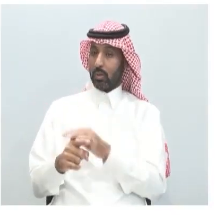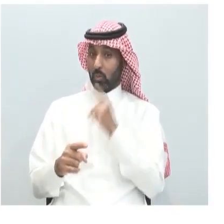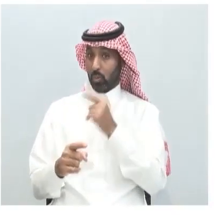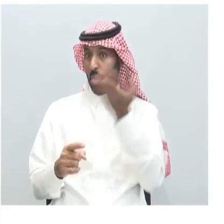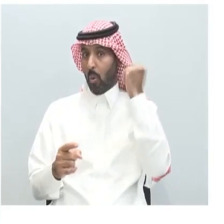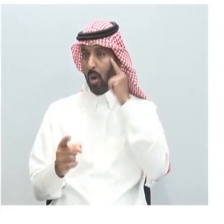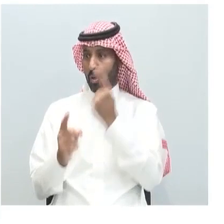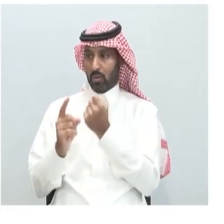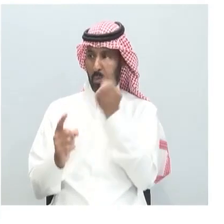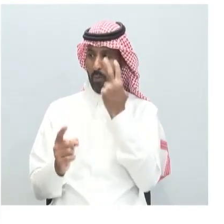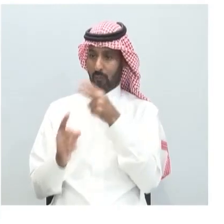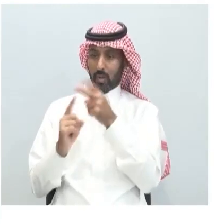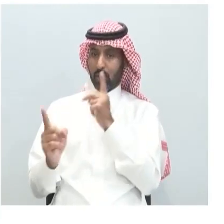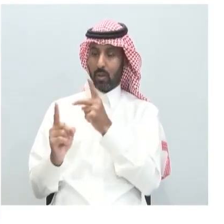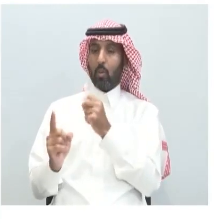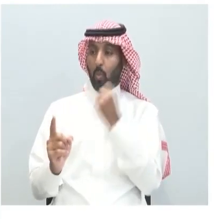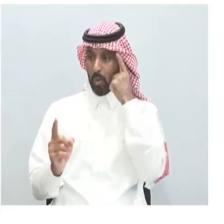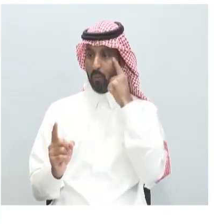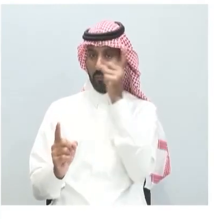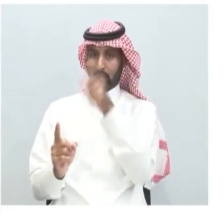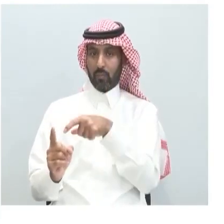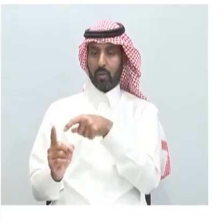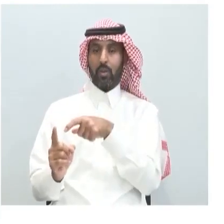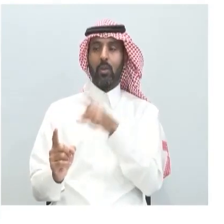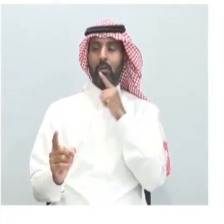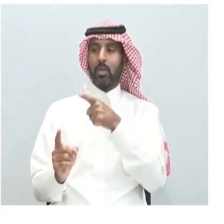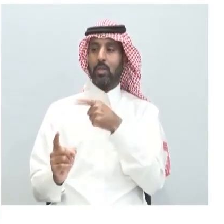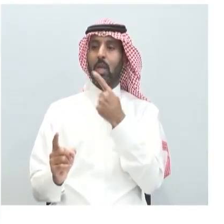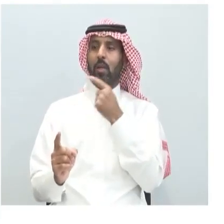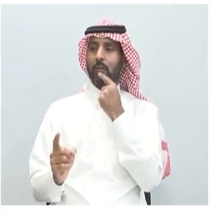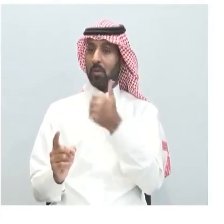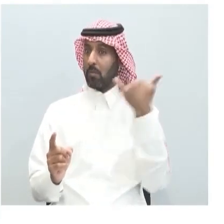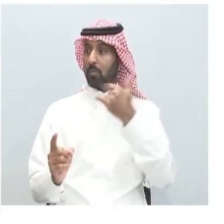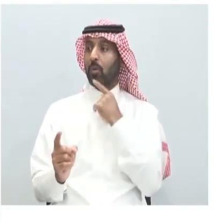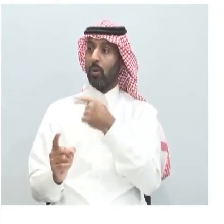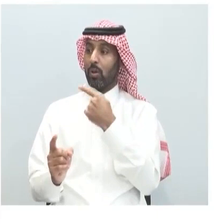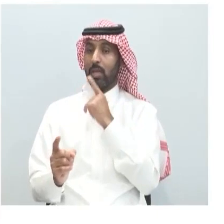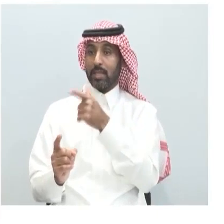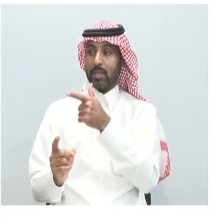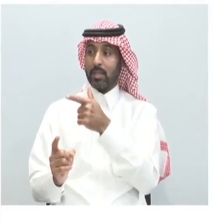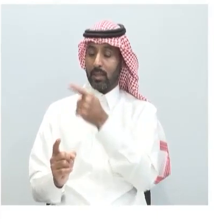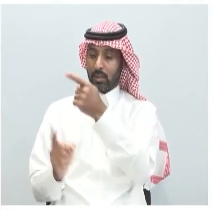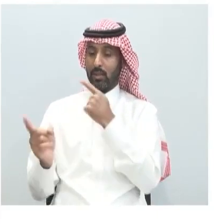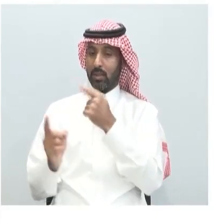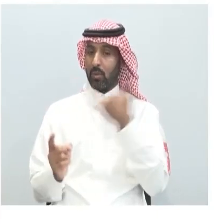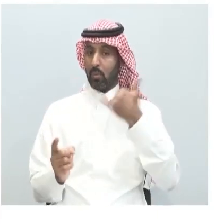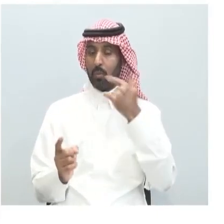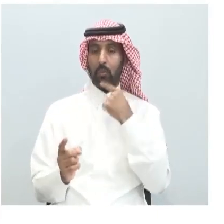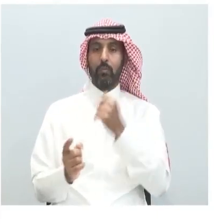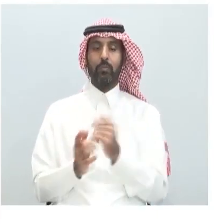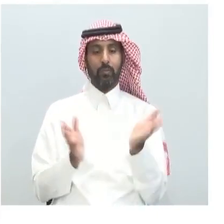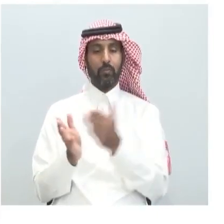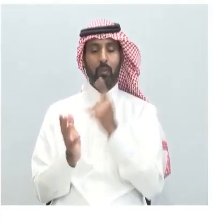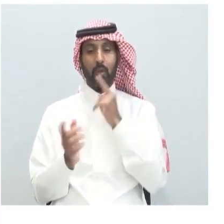meet anyone famous? He said something very important. Again, they also come